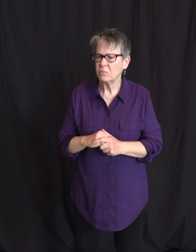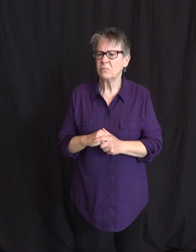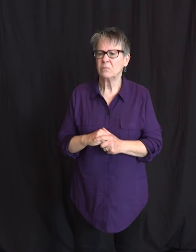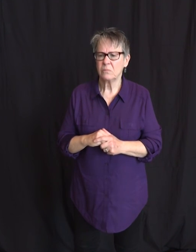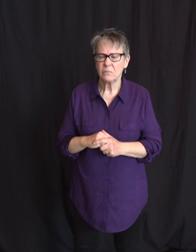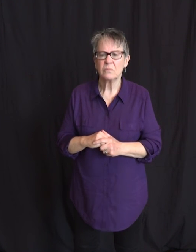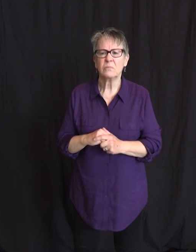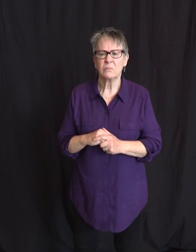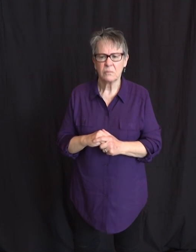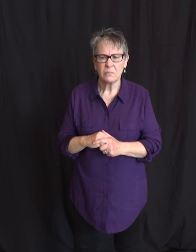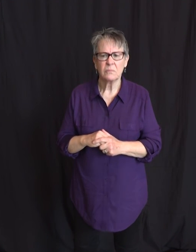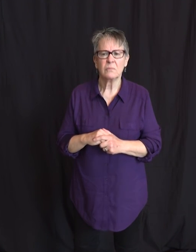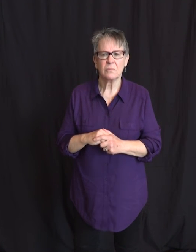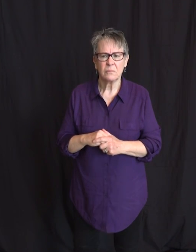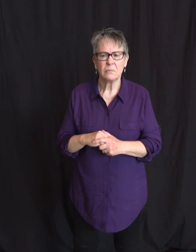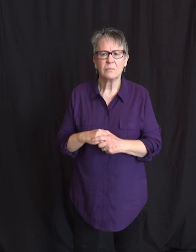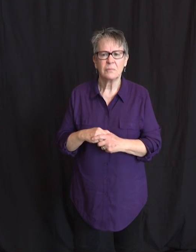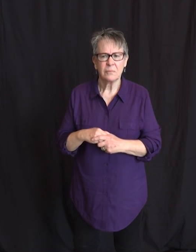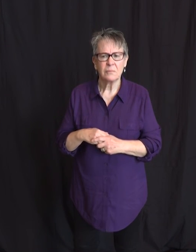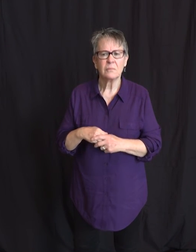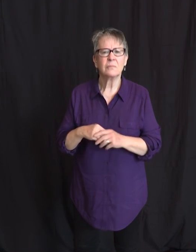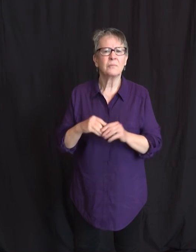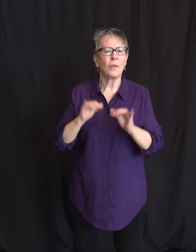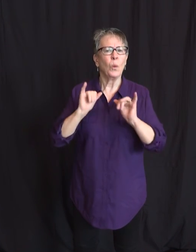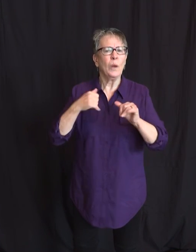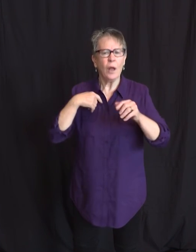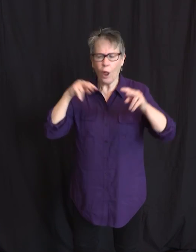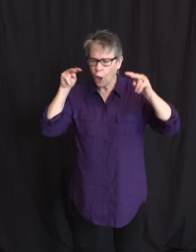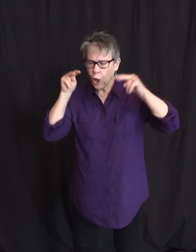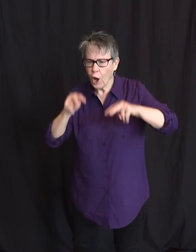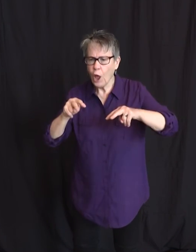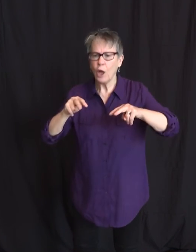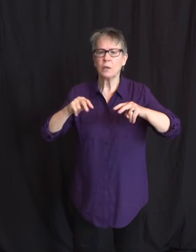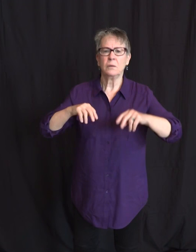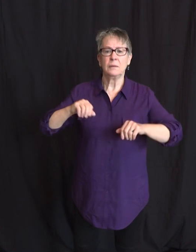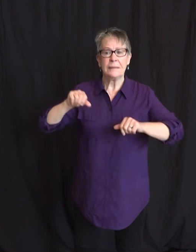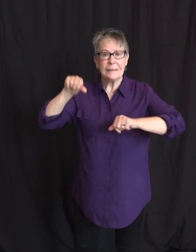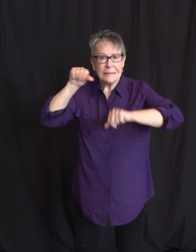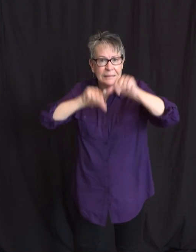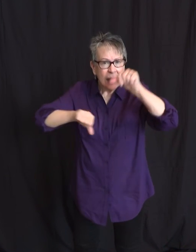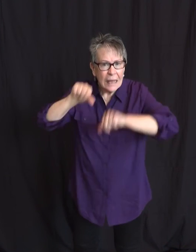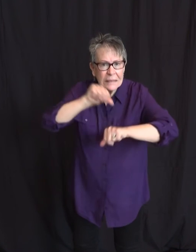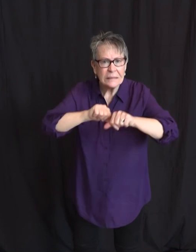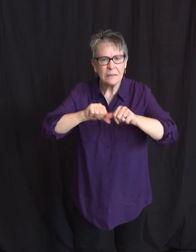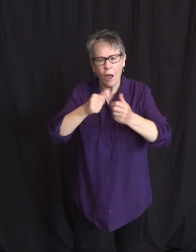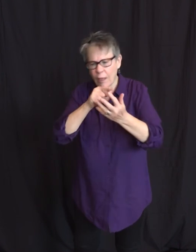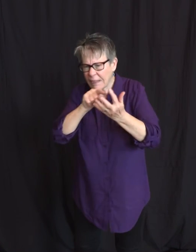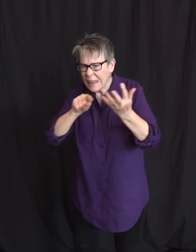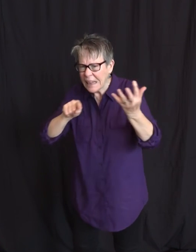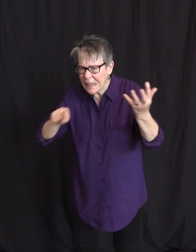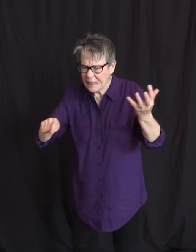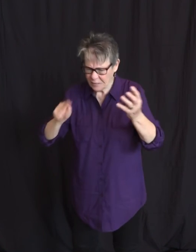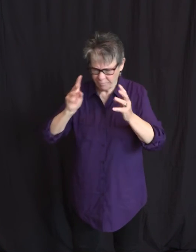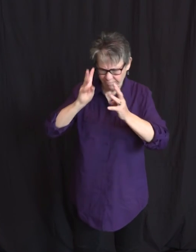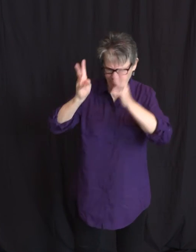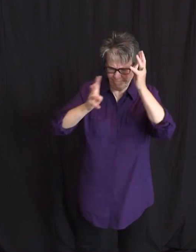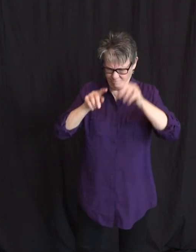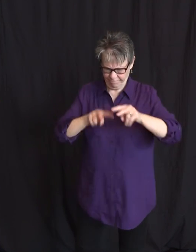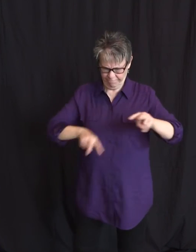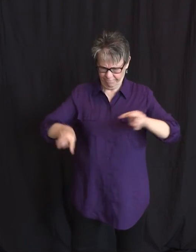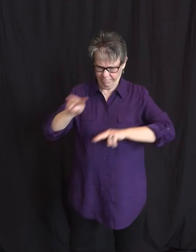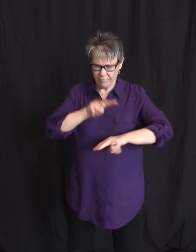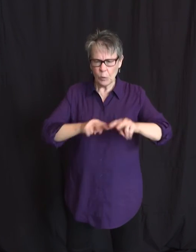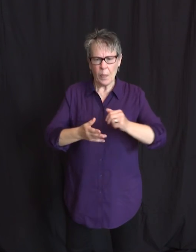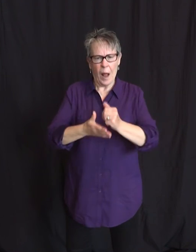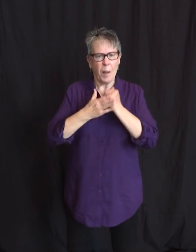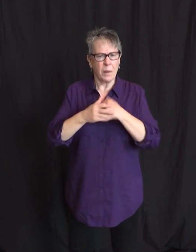based on science and data and facts. And that's got to be the way we handle both